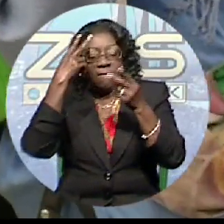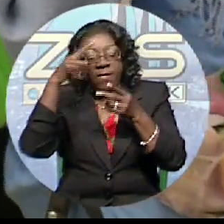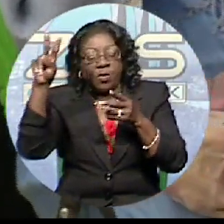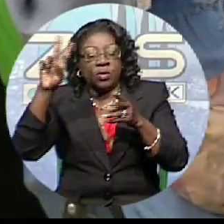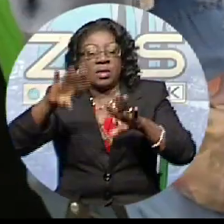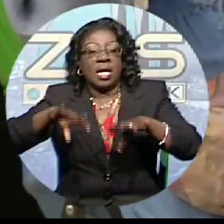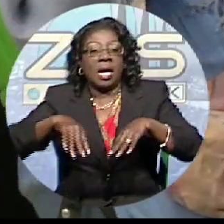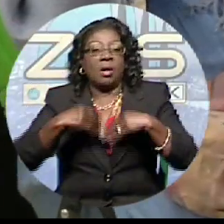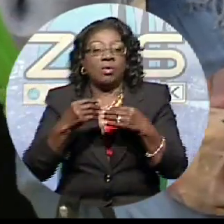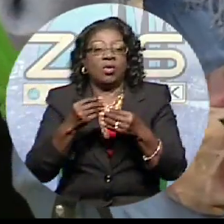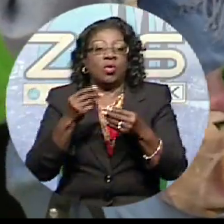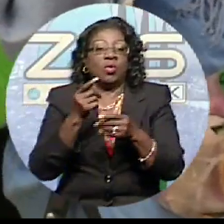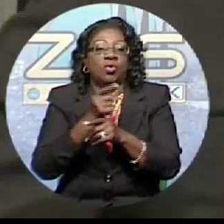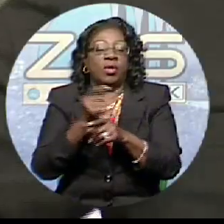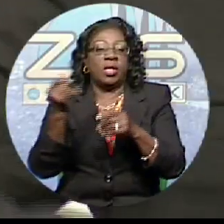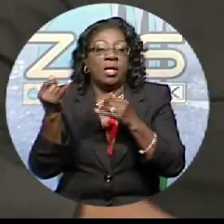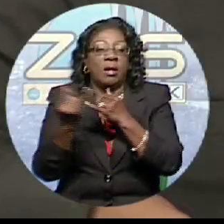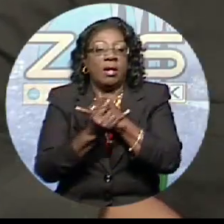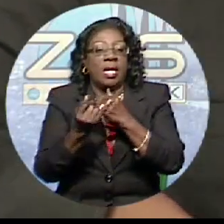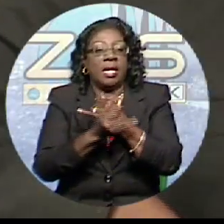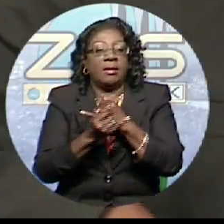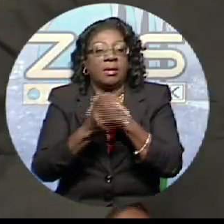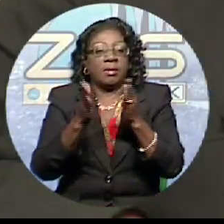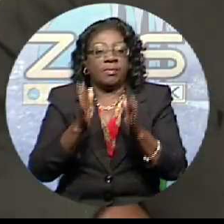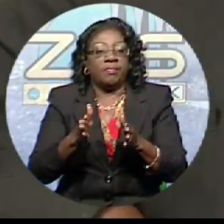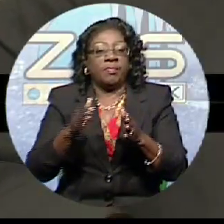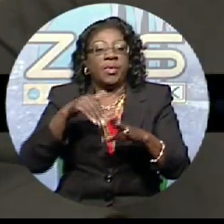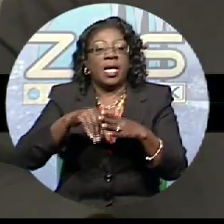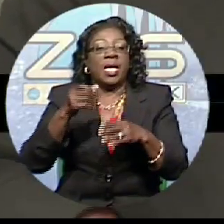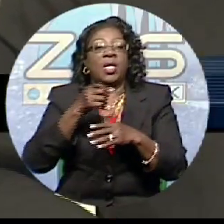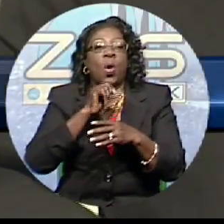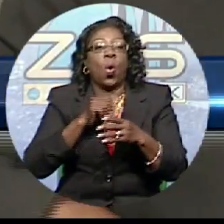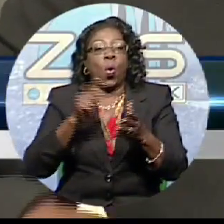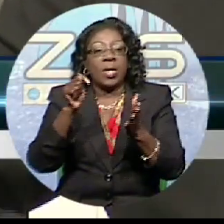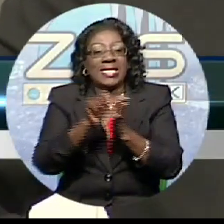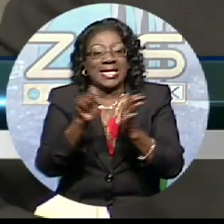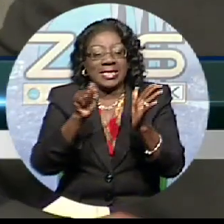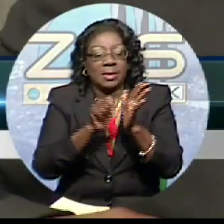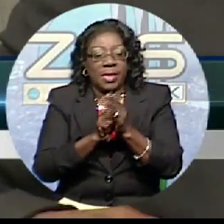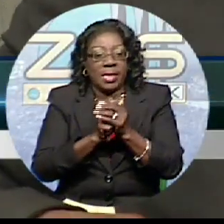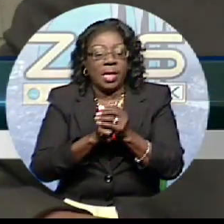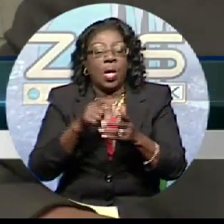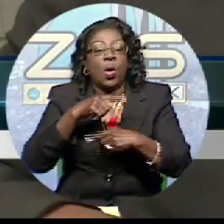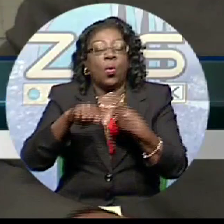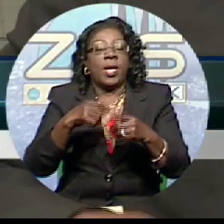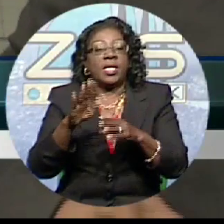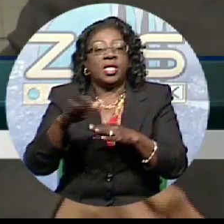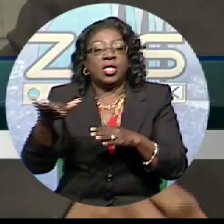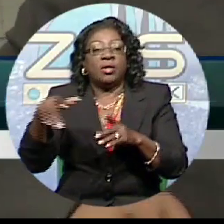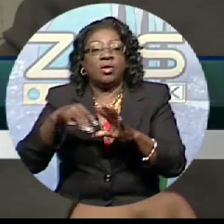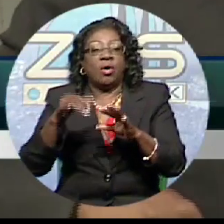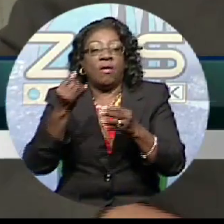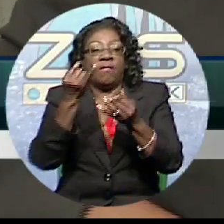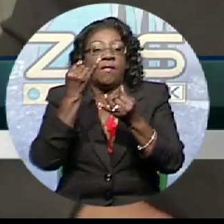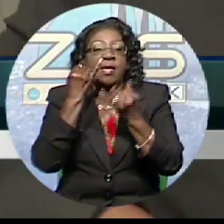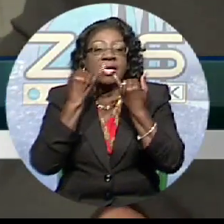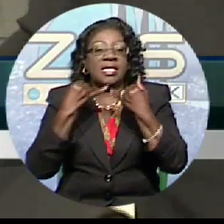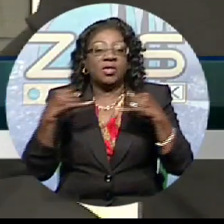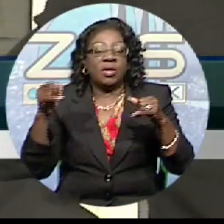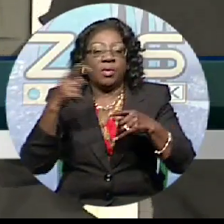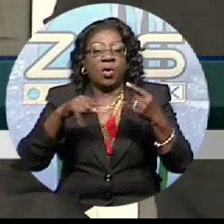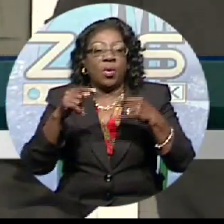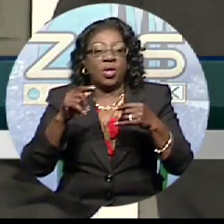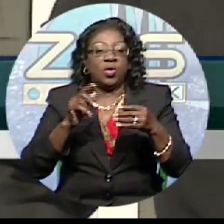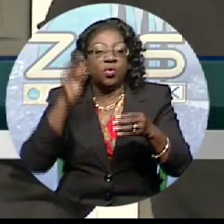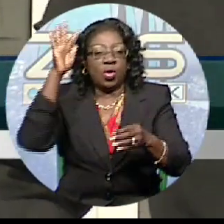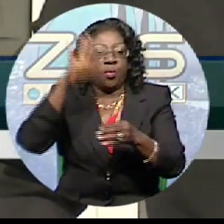treat outsiders. In the Old Testament, when the children of Israel were going into the Promised Land, God was quite